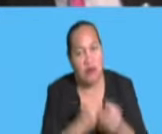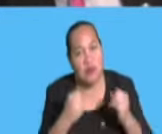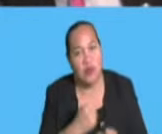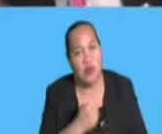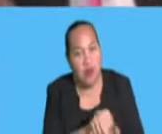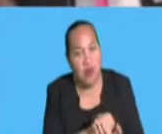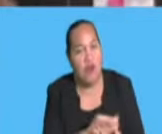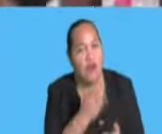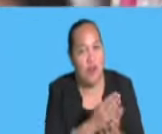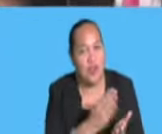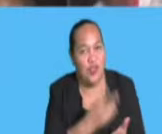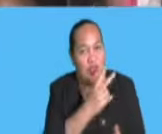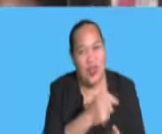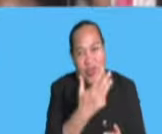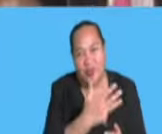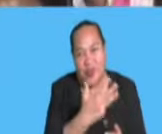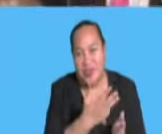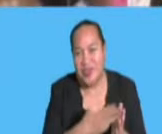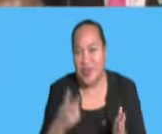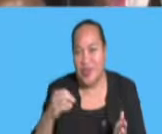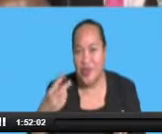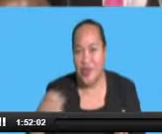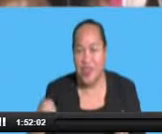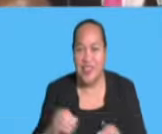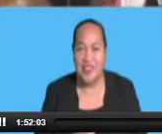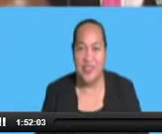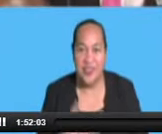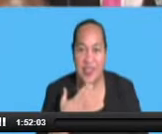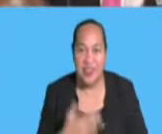2019-2020 budget. All right,